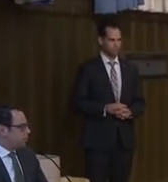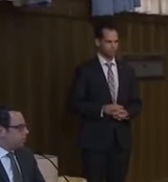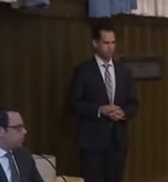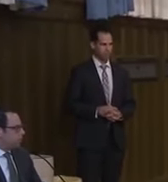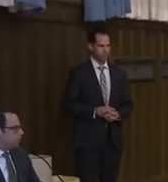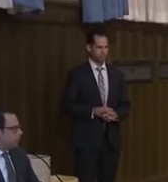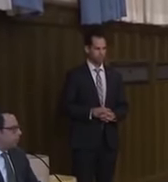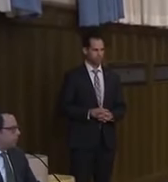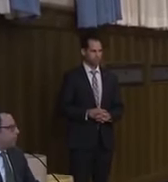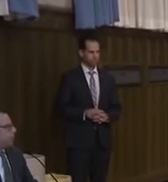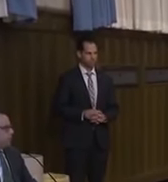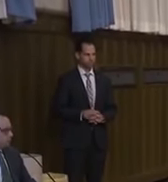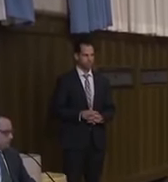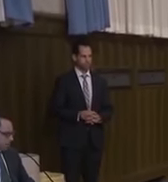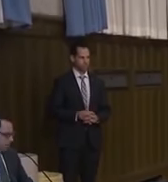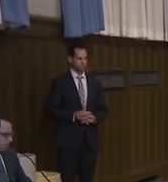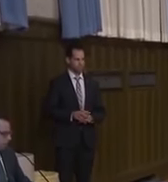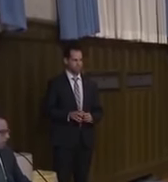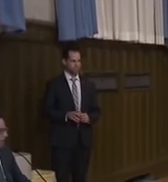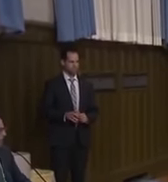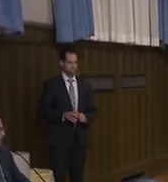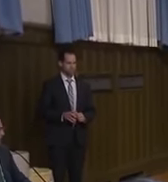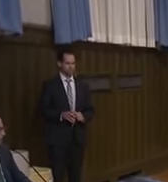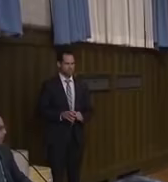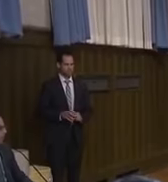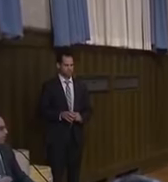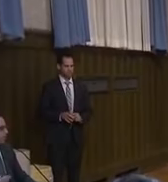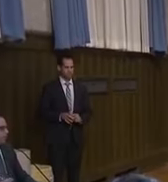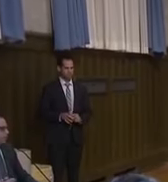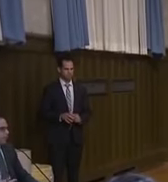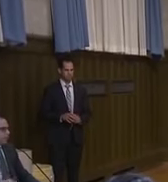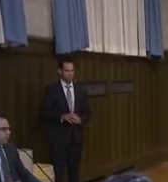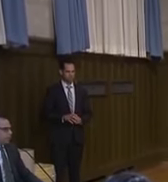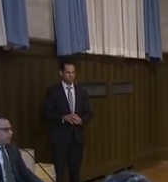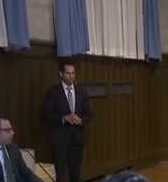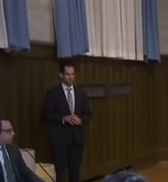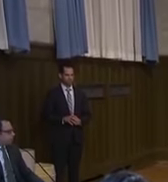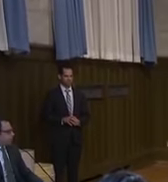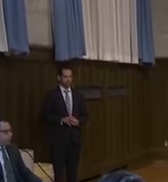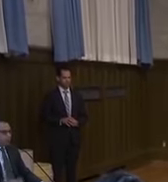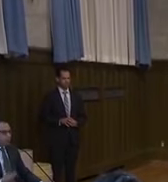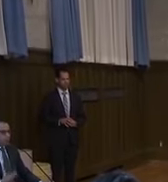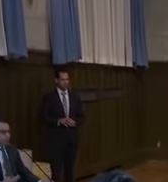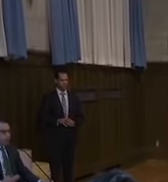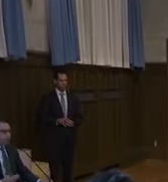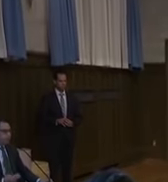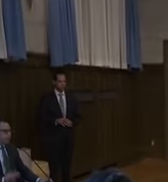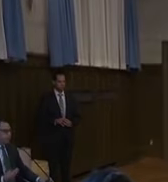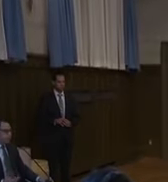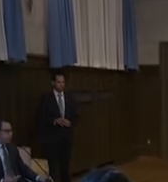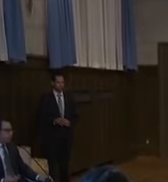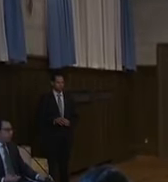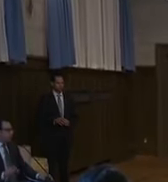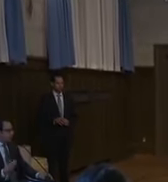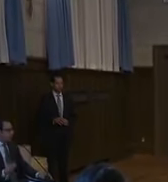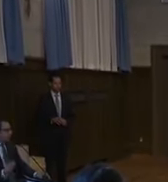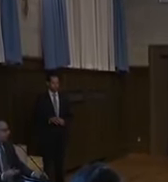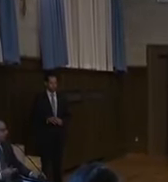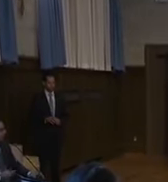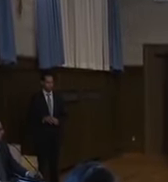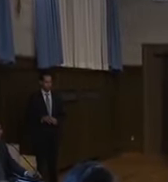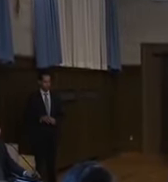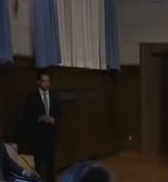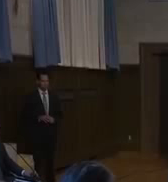Our technical folks will make an assessment on the spot. That's correct. If individuals have a physician's order, please bring that. If you do not, you can